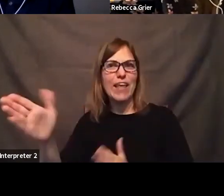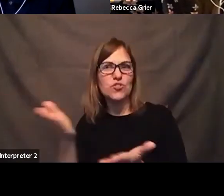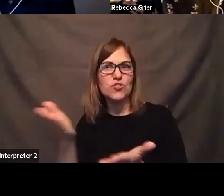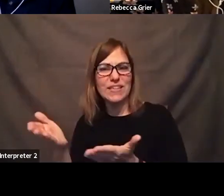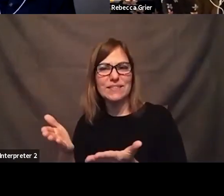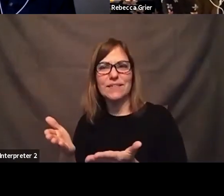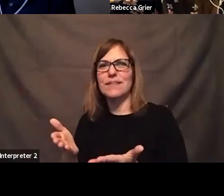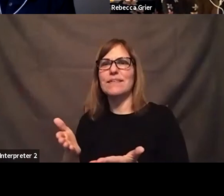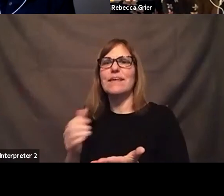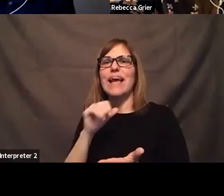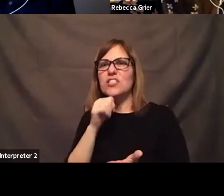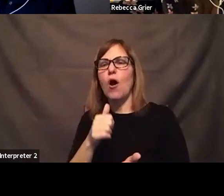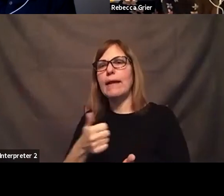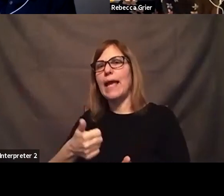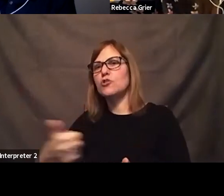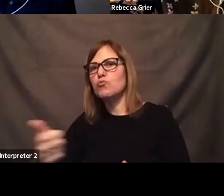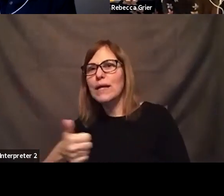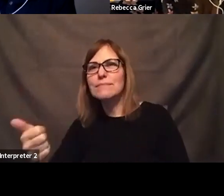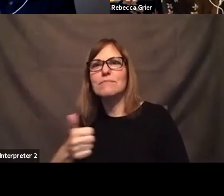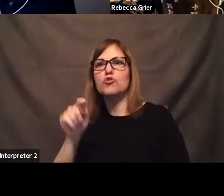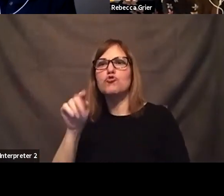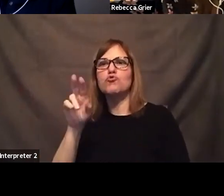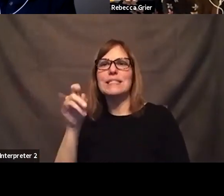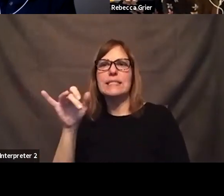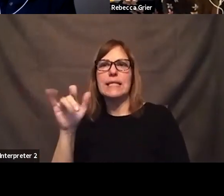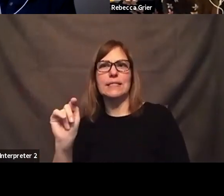vehicle or a paratransit vehicle.